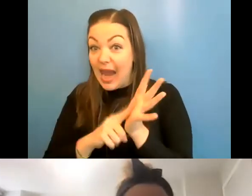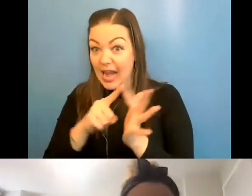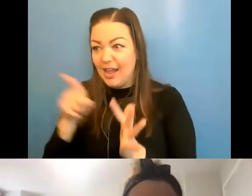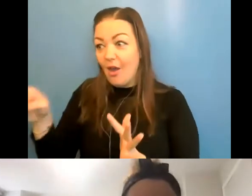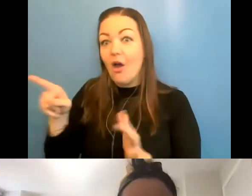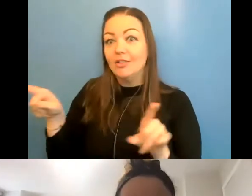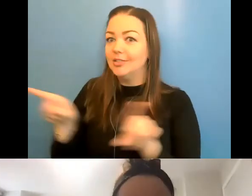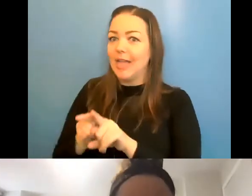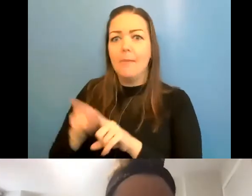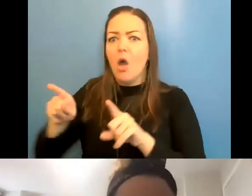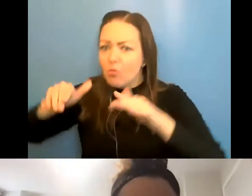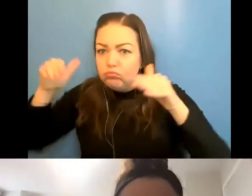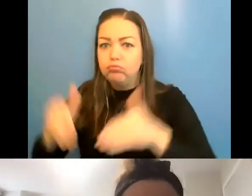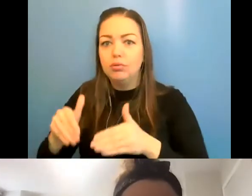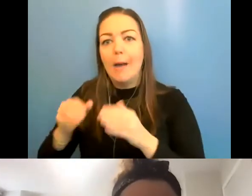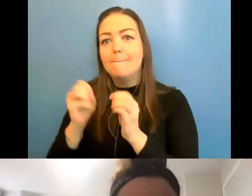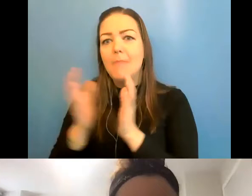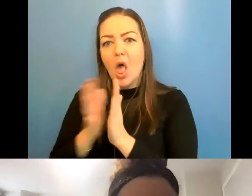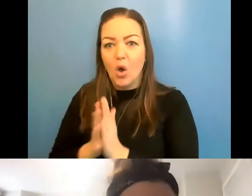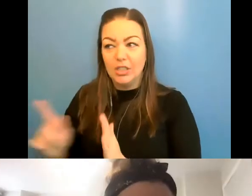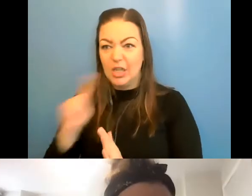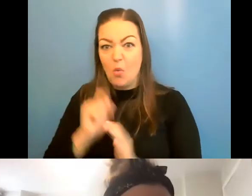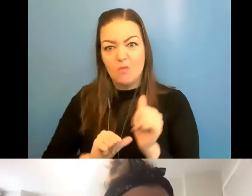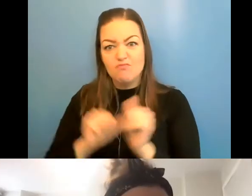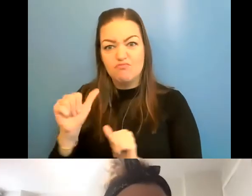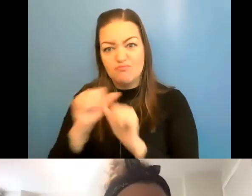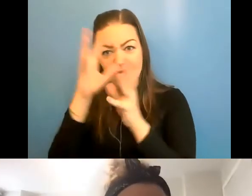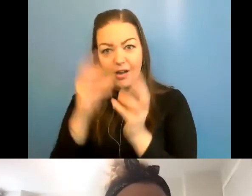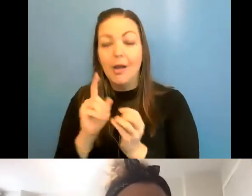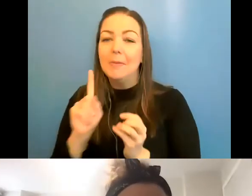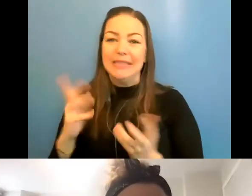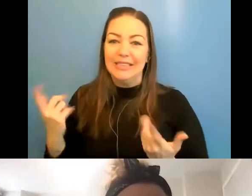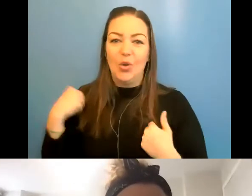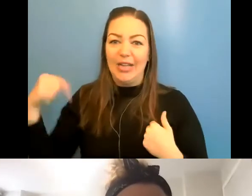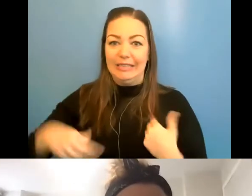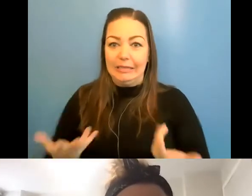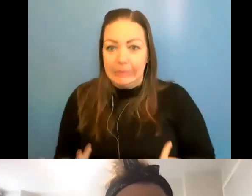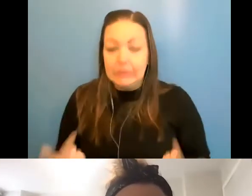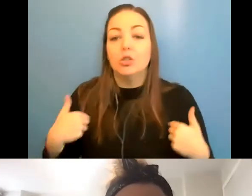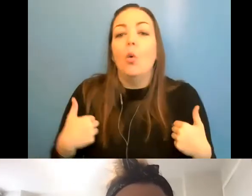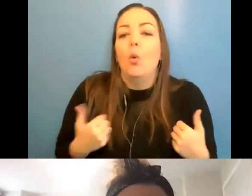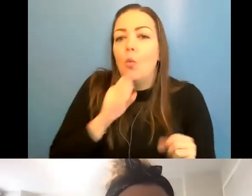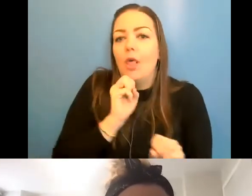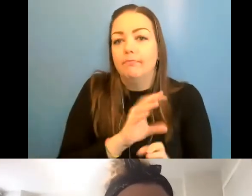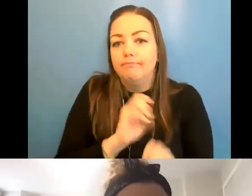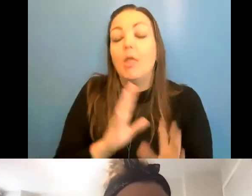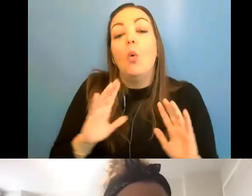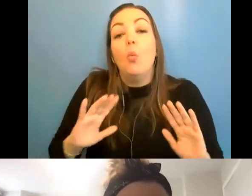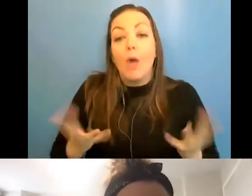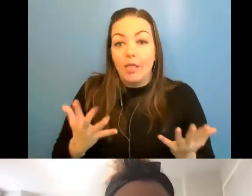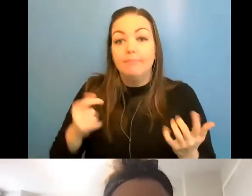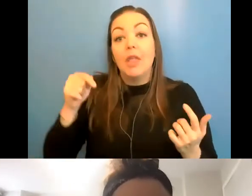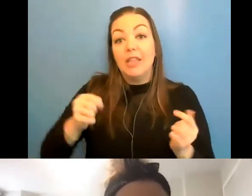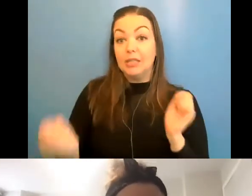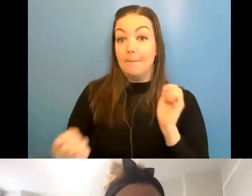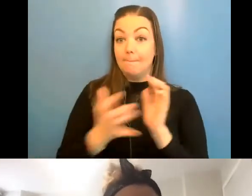better overview of it. But we often ask artists what they want to write about, and it is very much led by the artist. So if you see